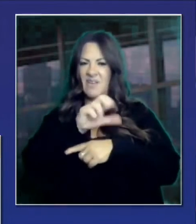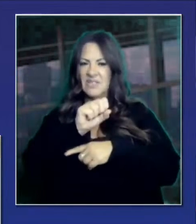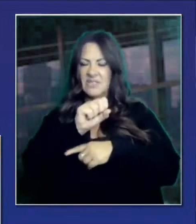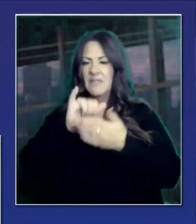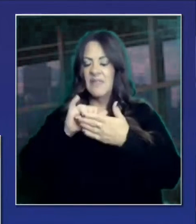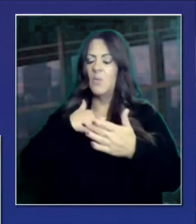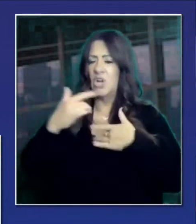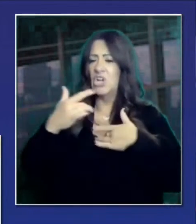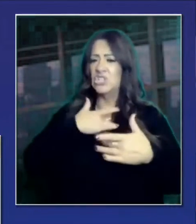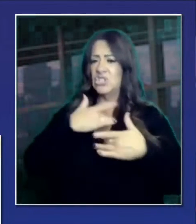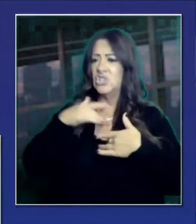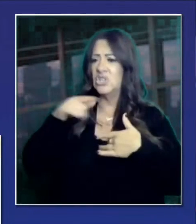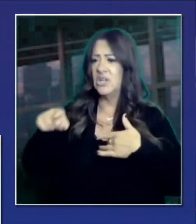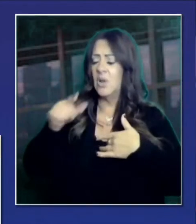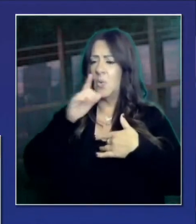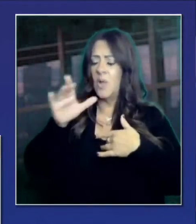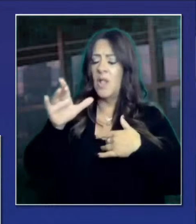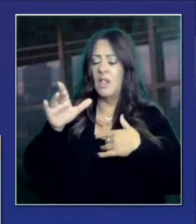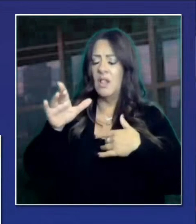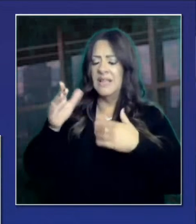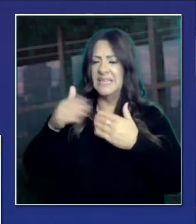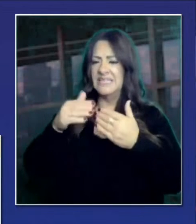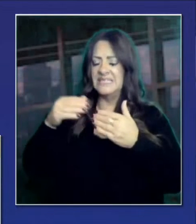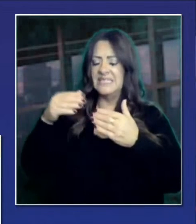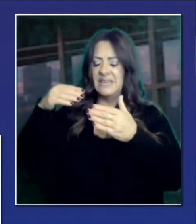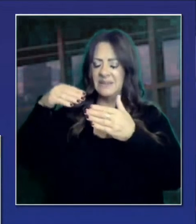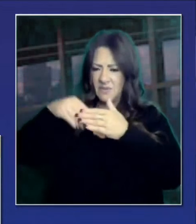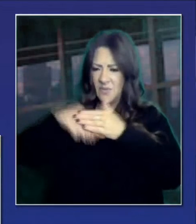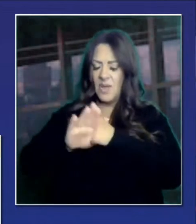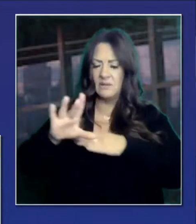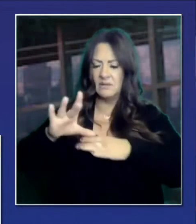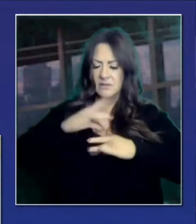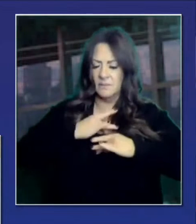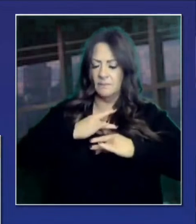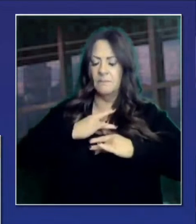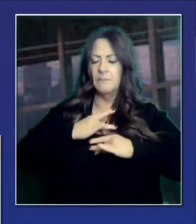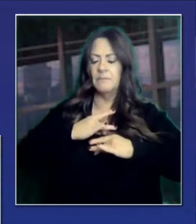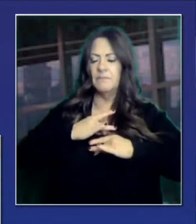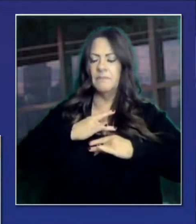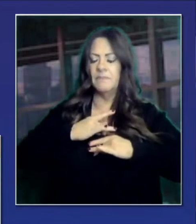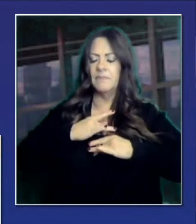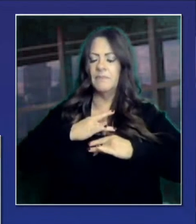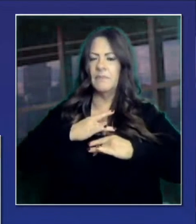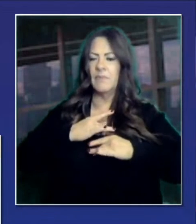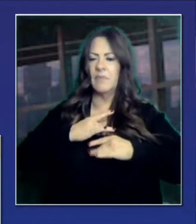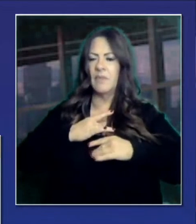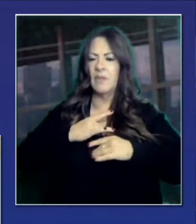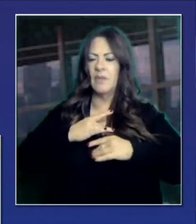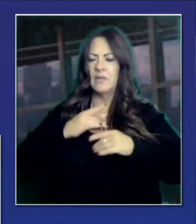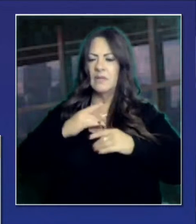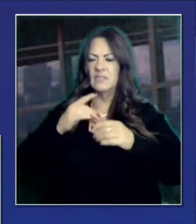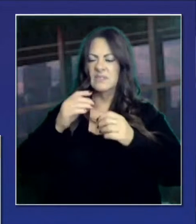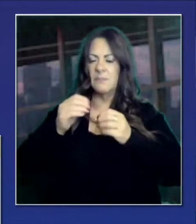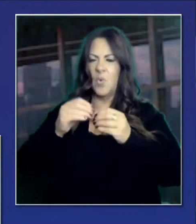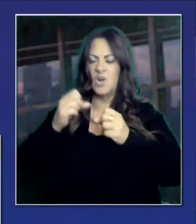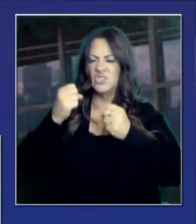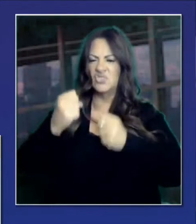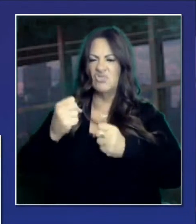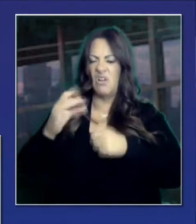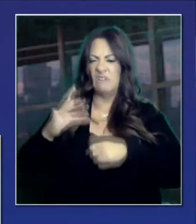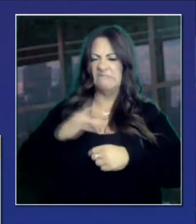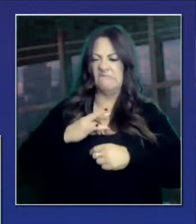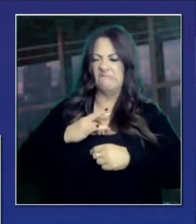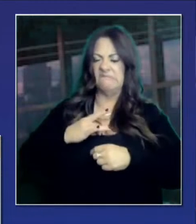concerned that it attaches to the human cell a little bit more than the natural virus, the one we've been dealing with, and that might make it